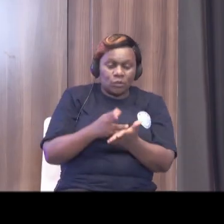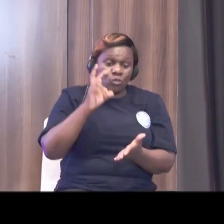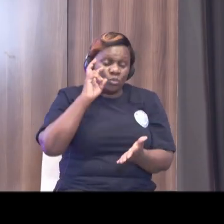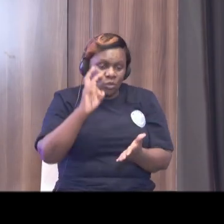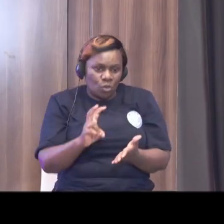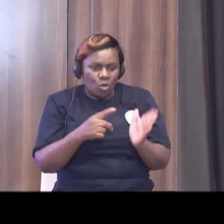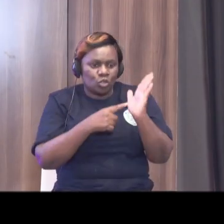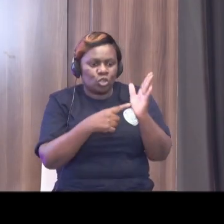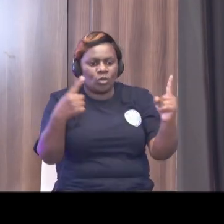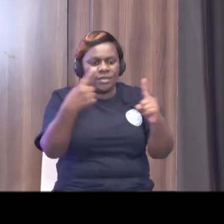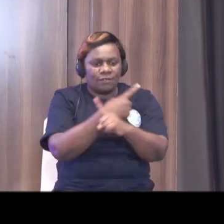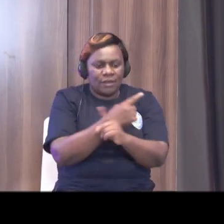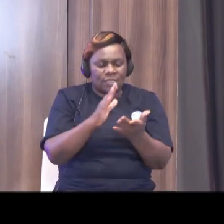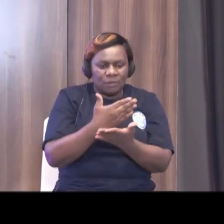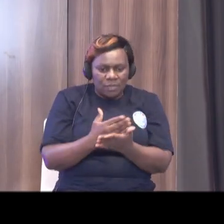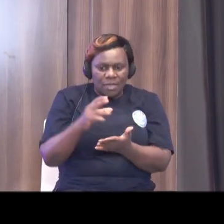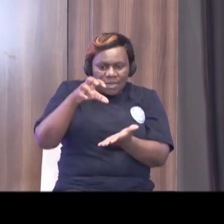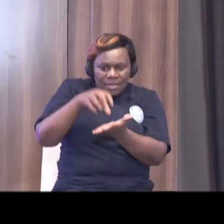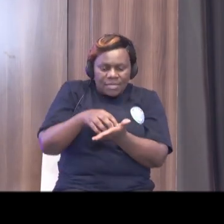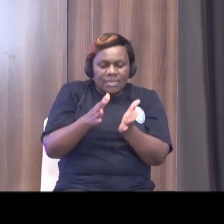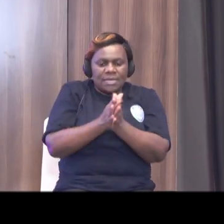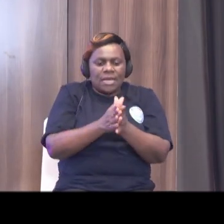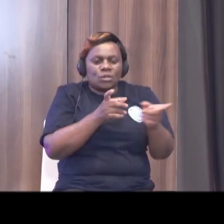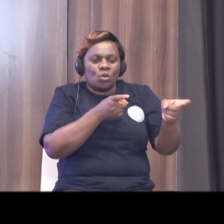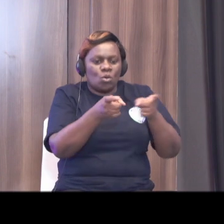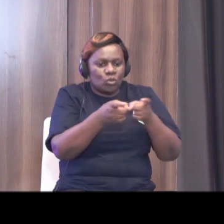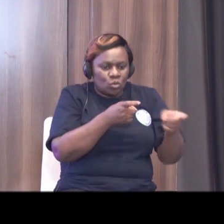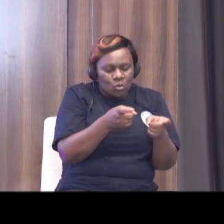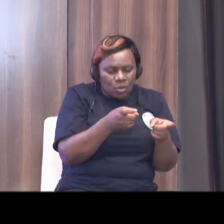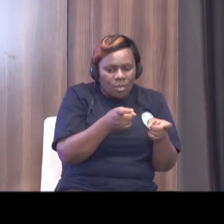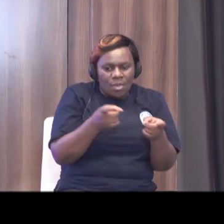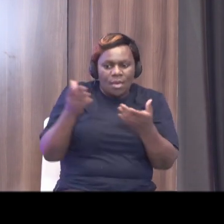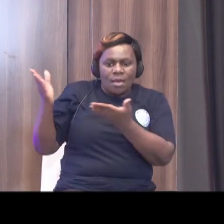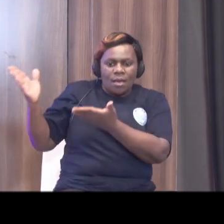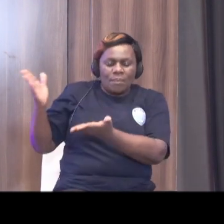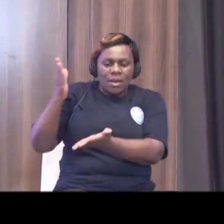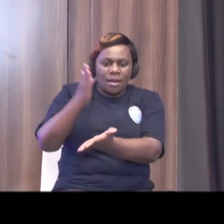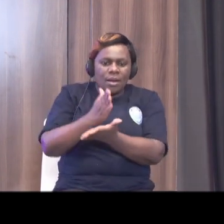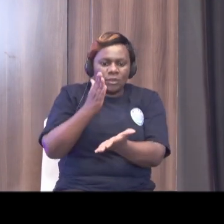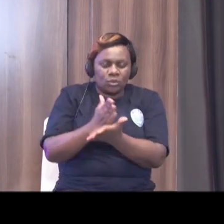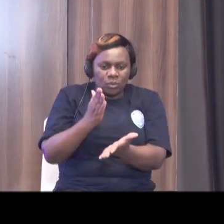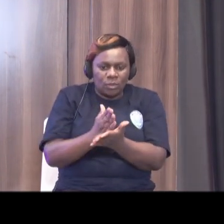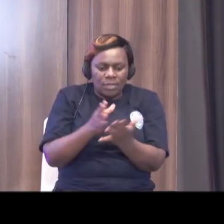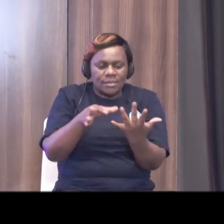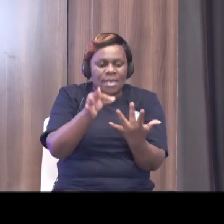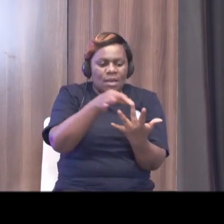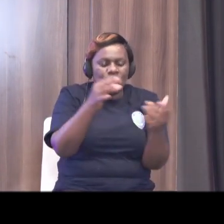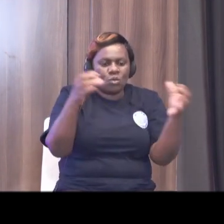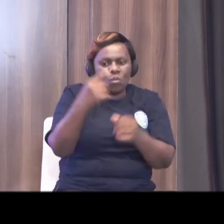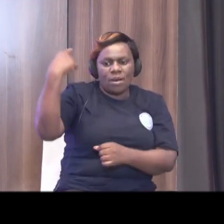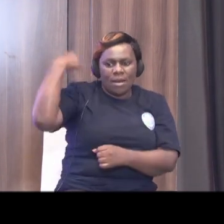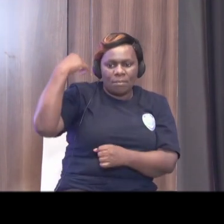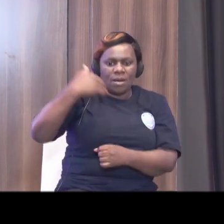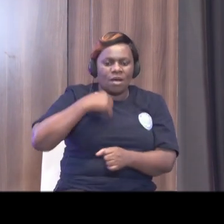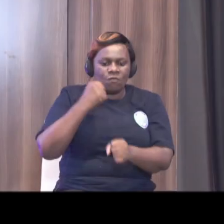saw showing the difference between cases and controls. And here is the actual sample size numbers that we